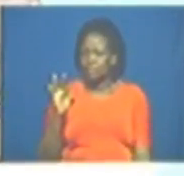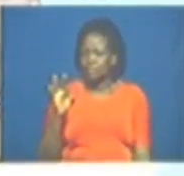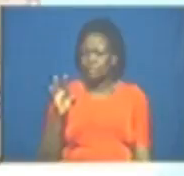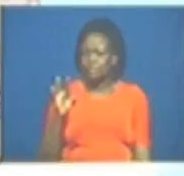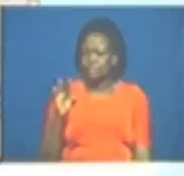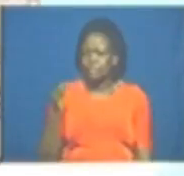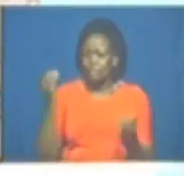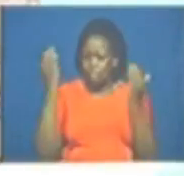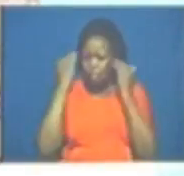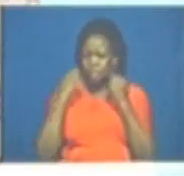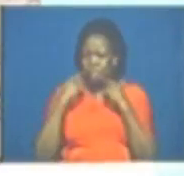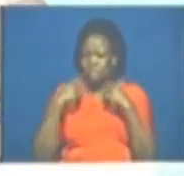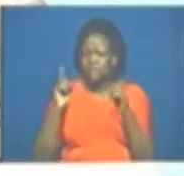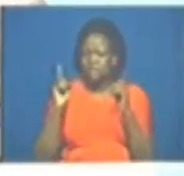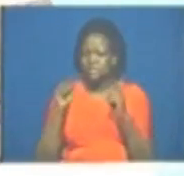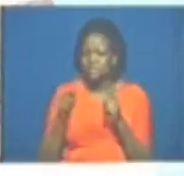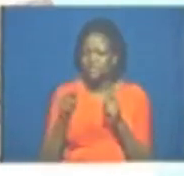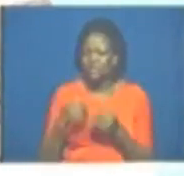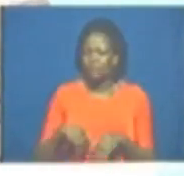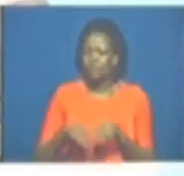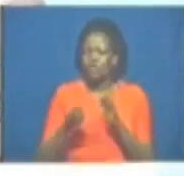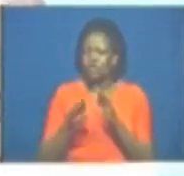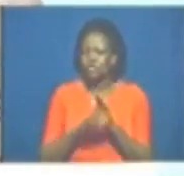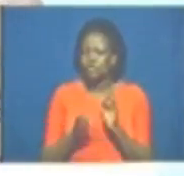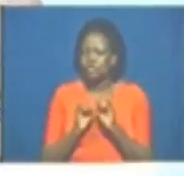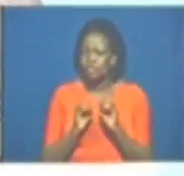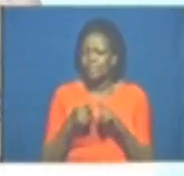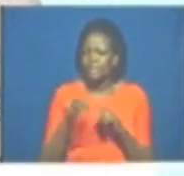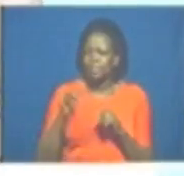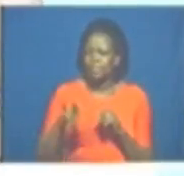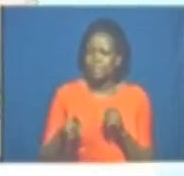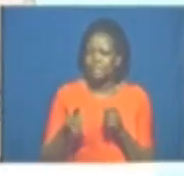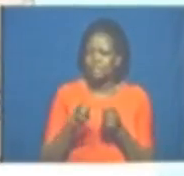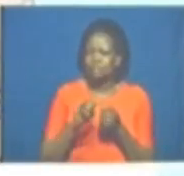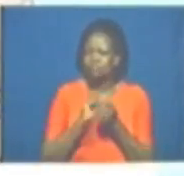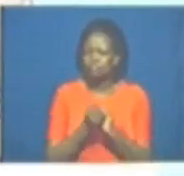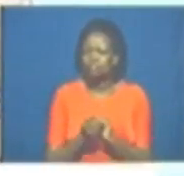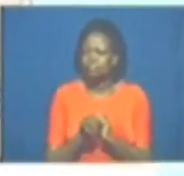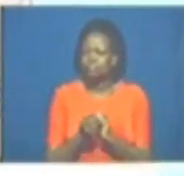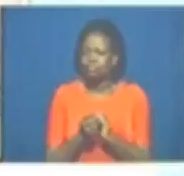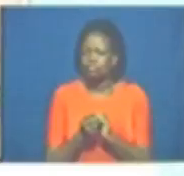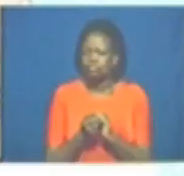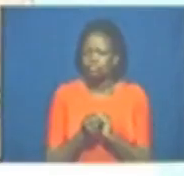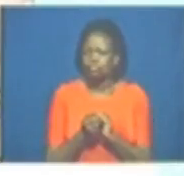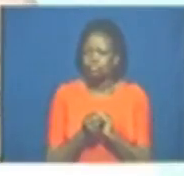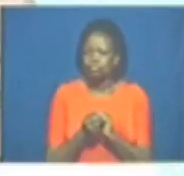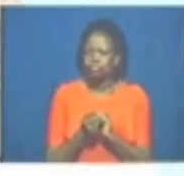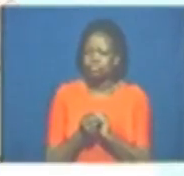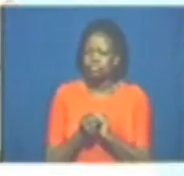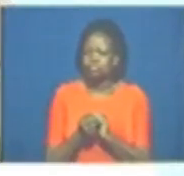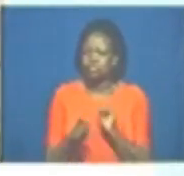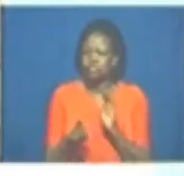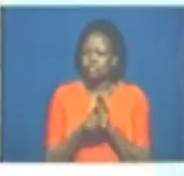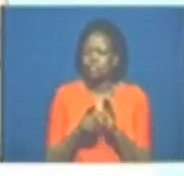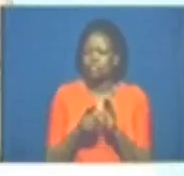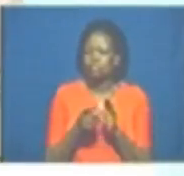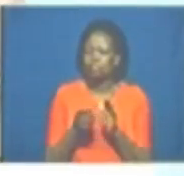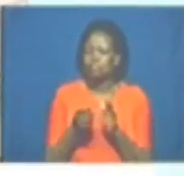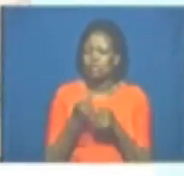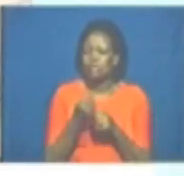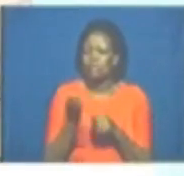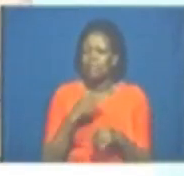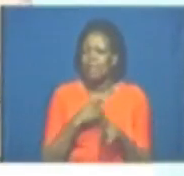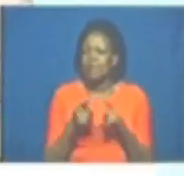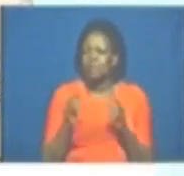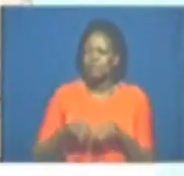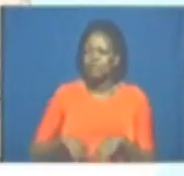that CDF was unconstitutional. Of course, the MPs looked around and manipulated the law to have it back. But if we are to follow